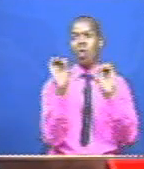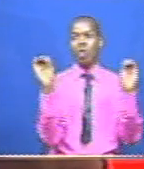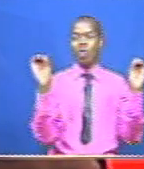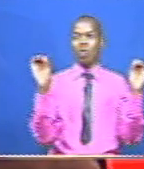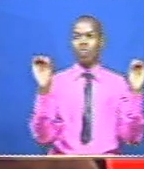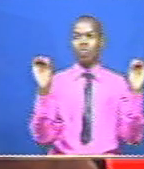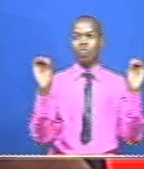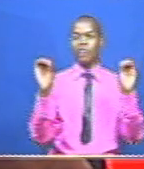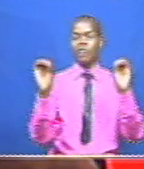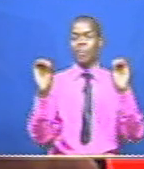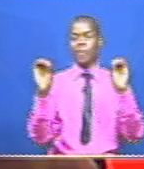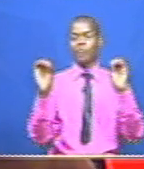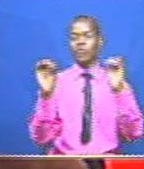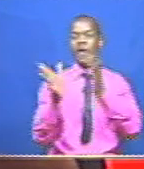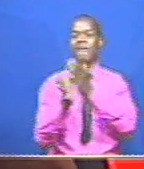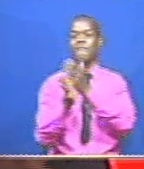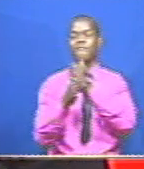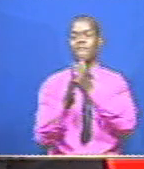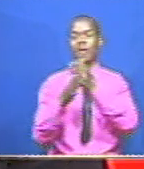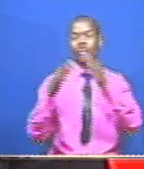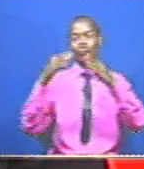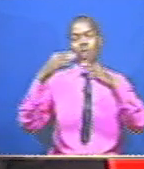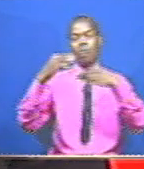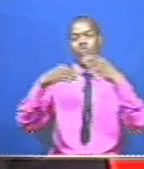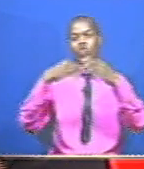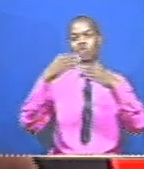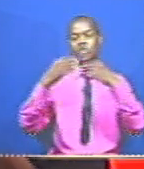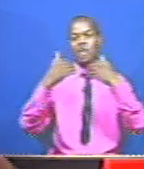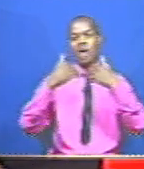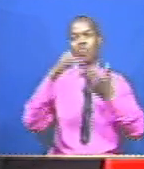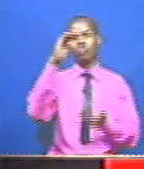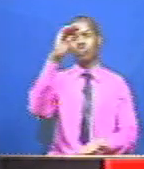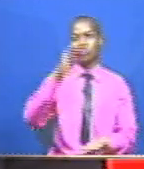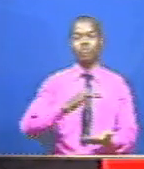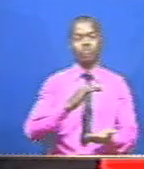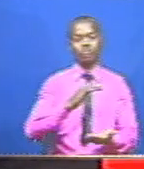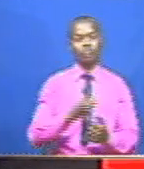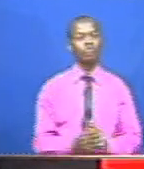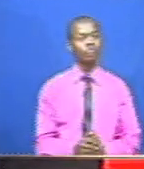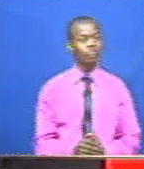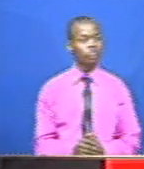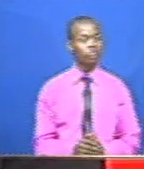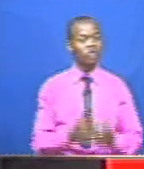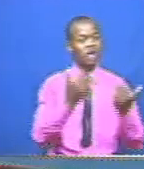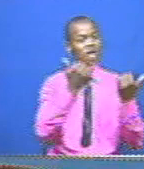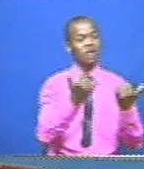Fish processing plants which have been there have gone down. Just now that you've mentioned food,